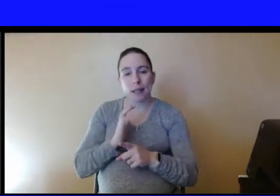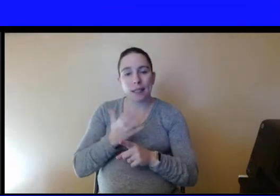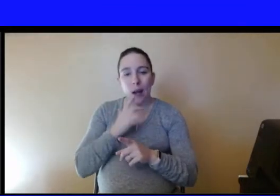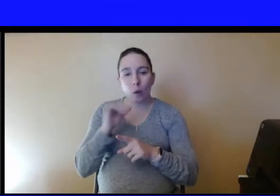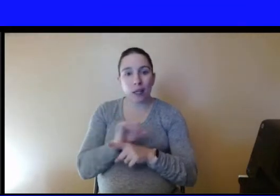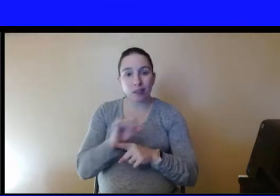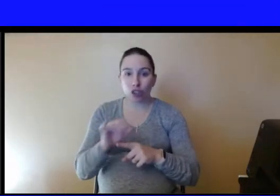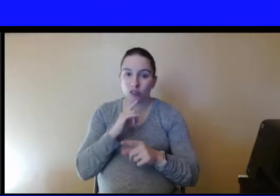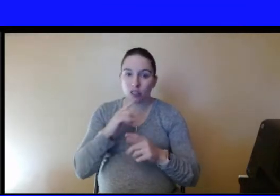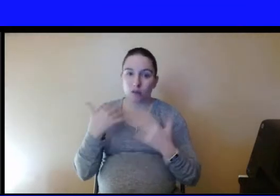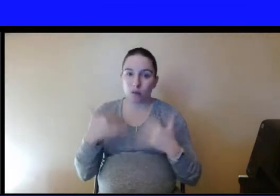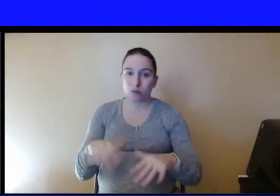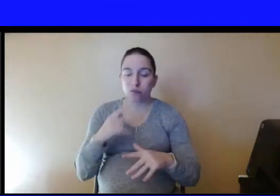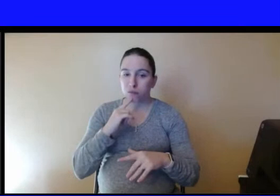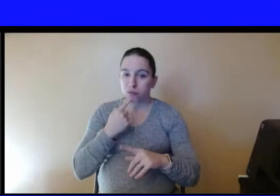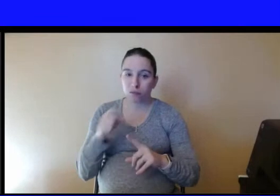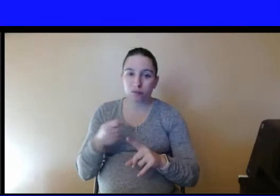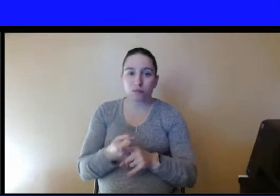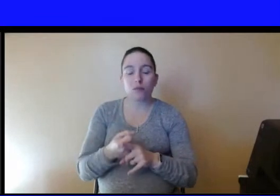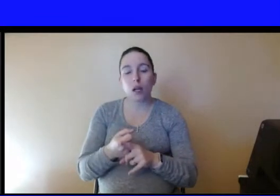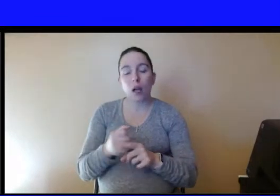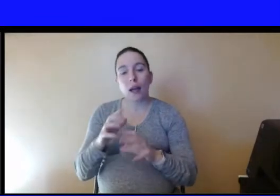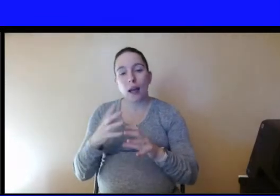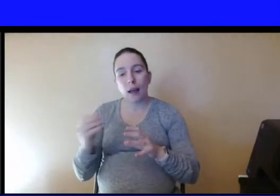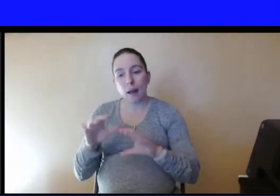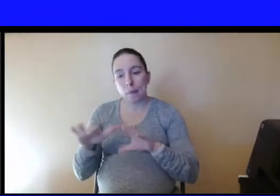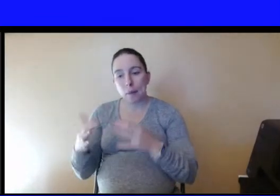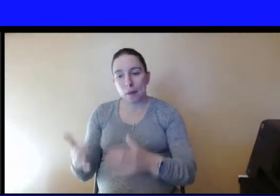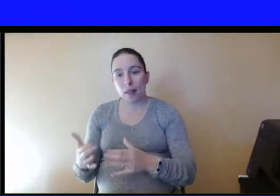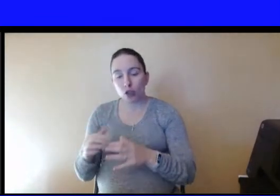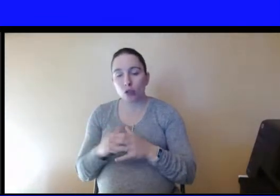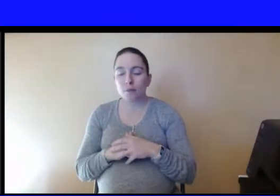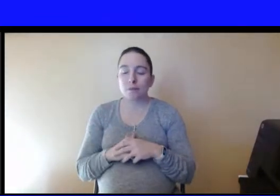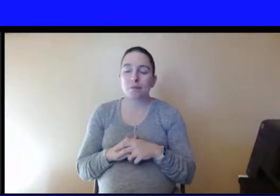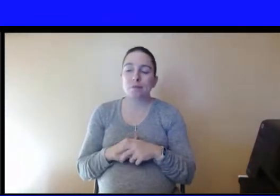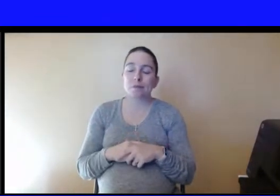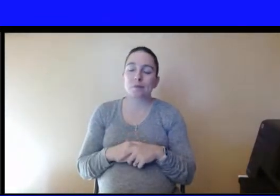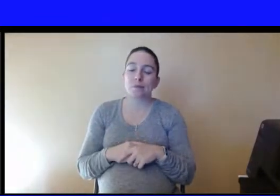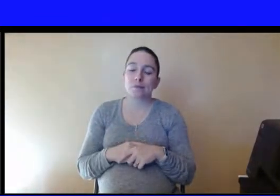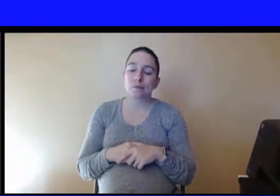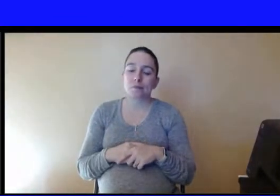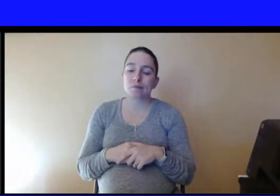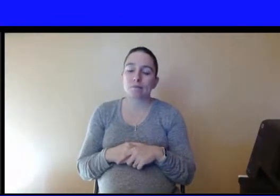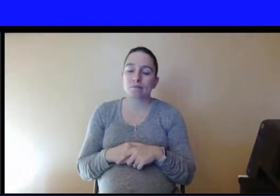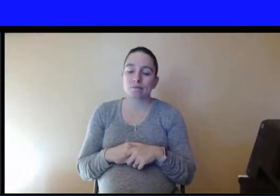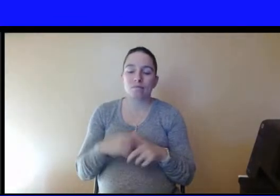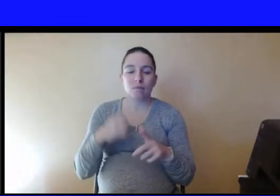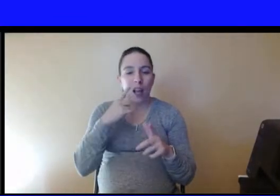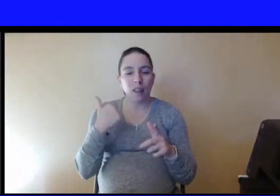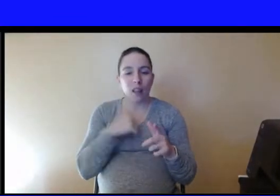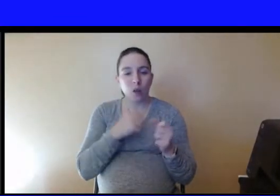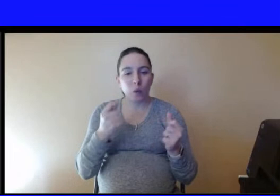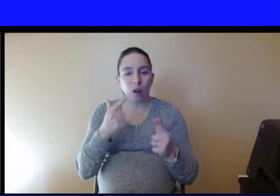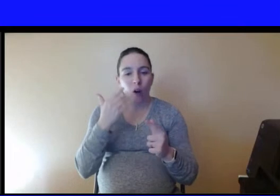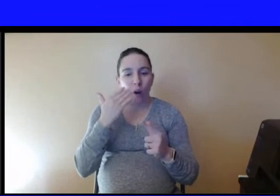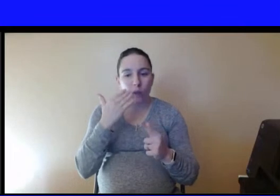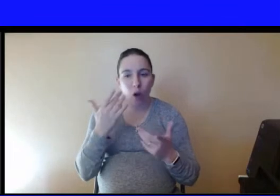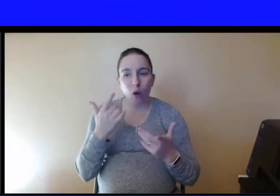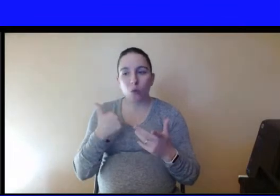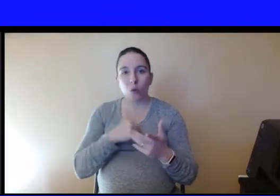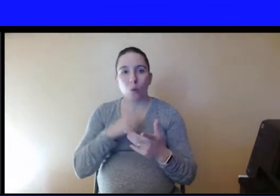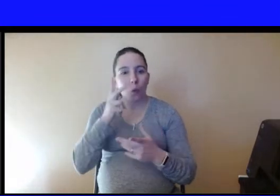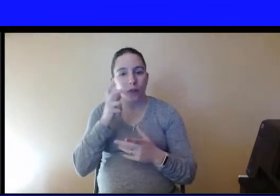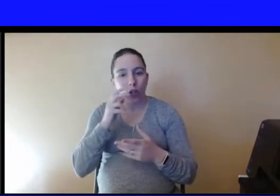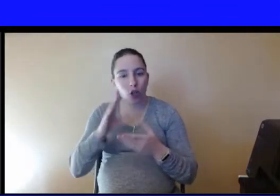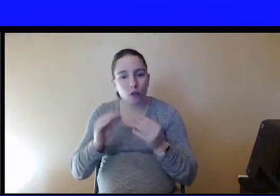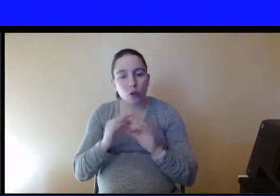essentially mandating the health plans to provide tools to the commercial populations so that members can